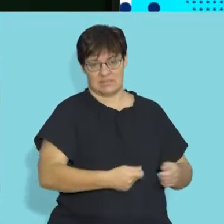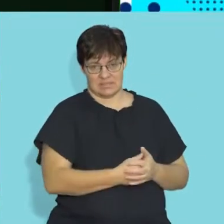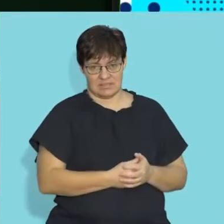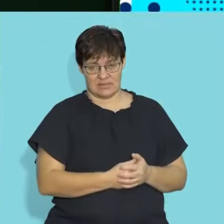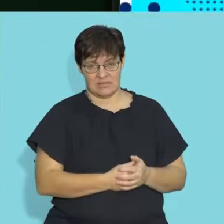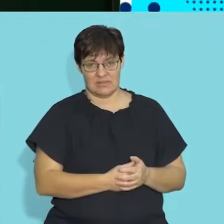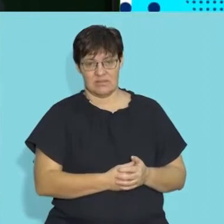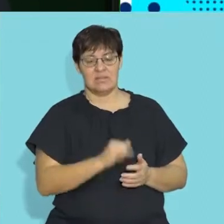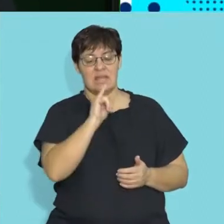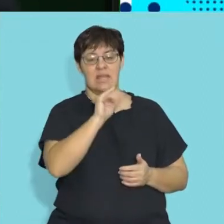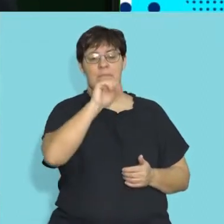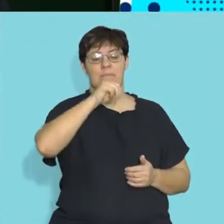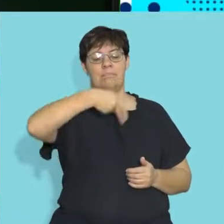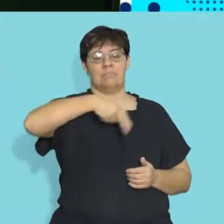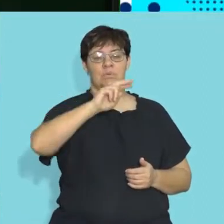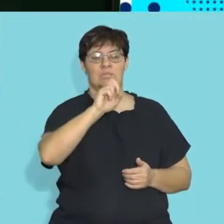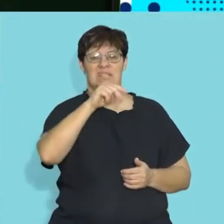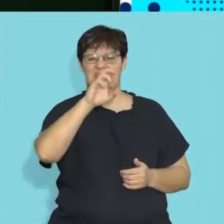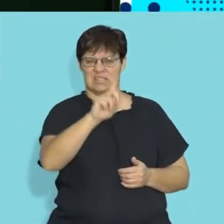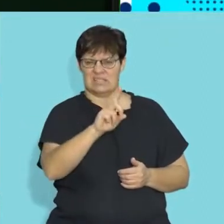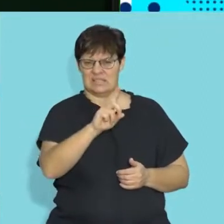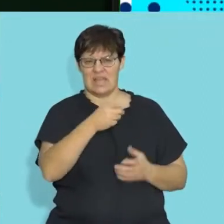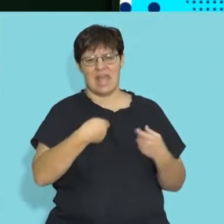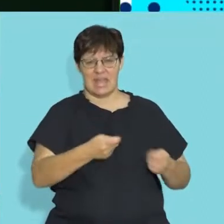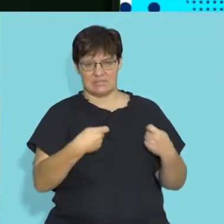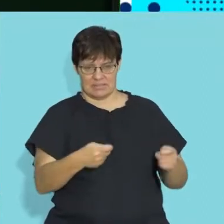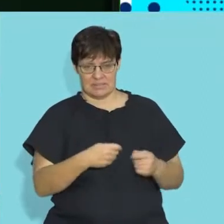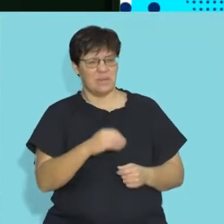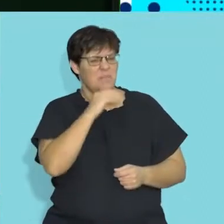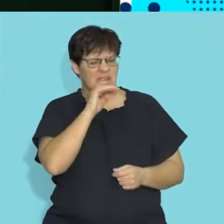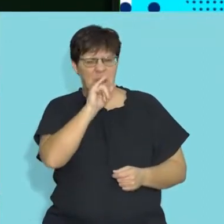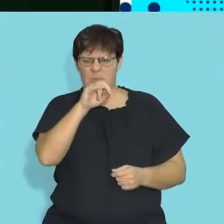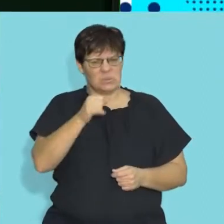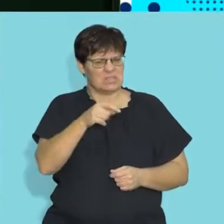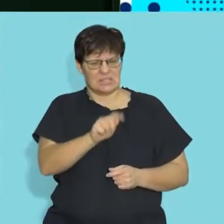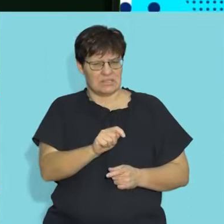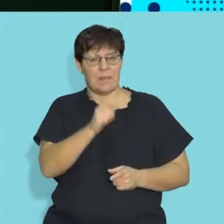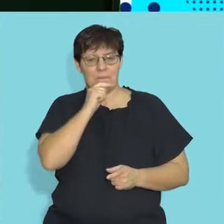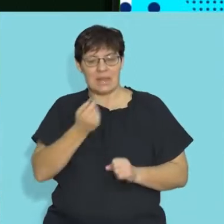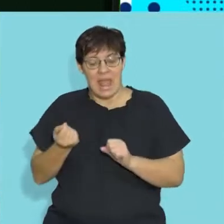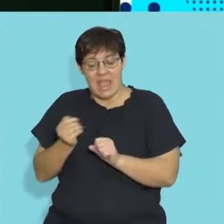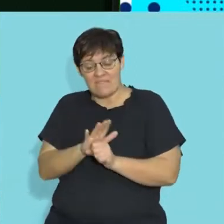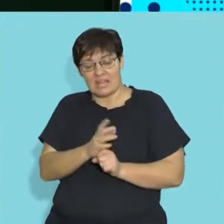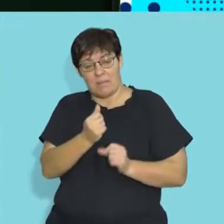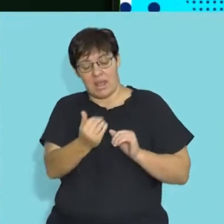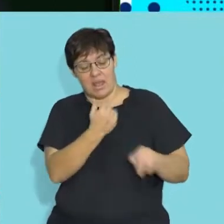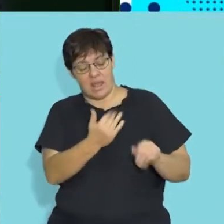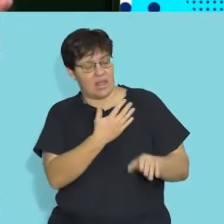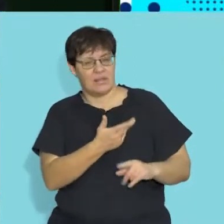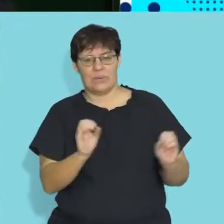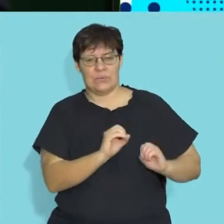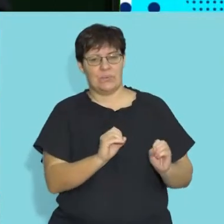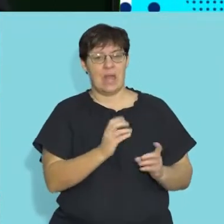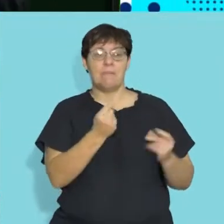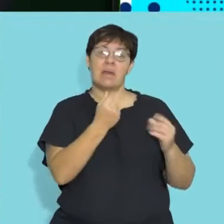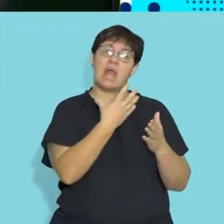an imputed expense. What do we mean by that? It's an expense that does not affect the flow of funds. No money is